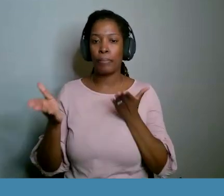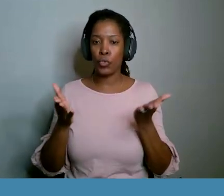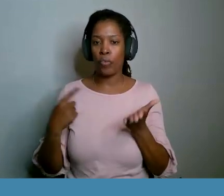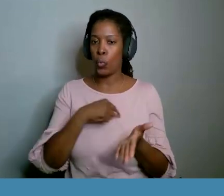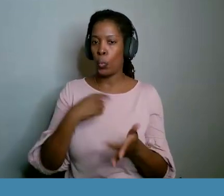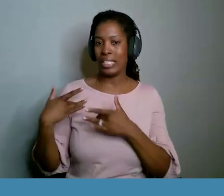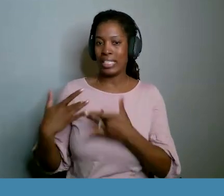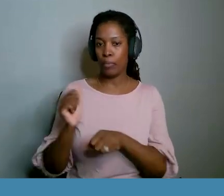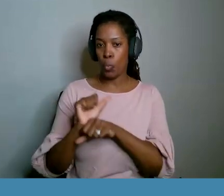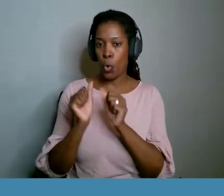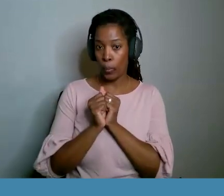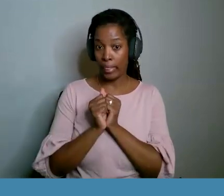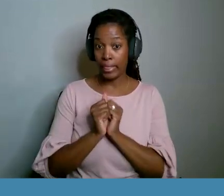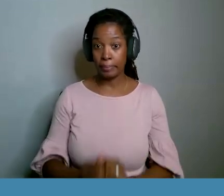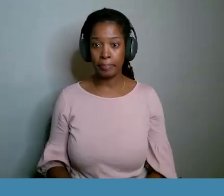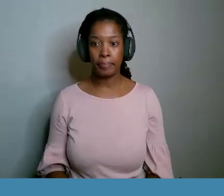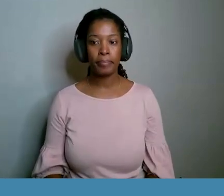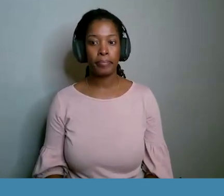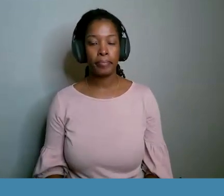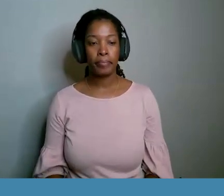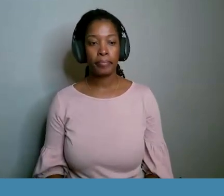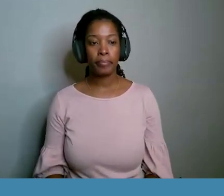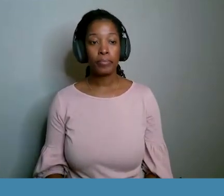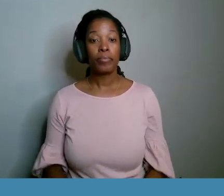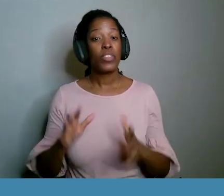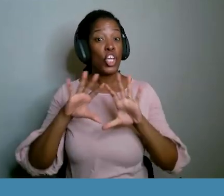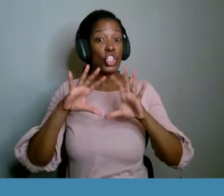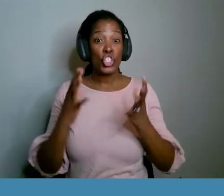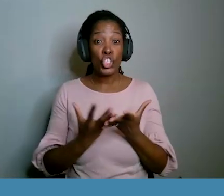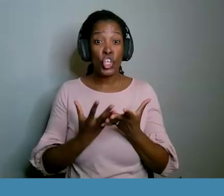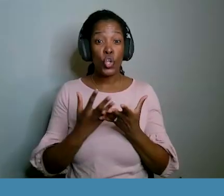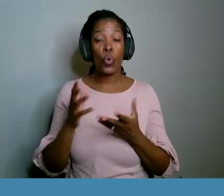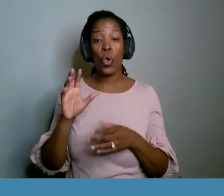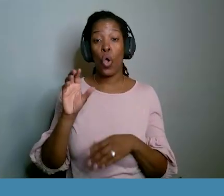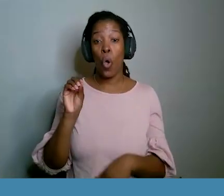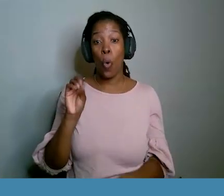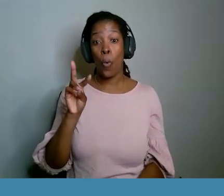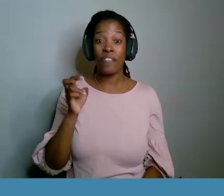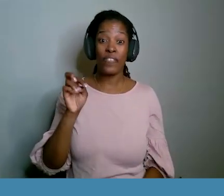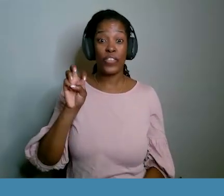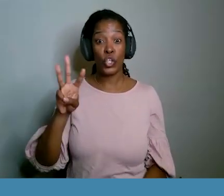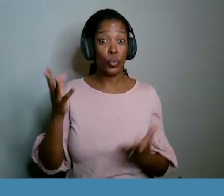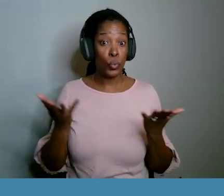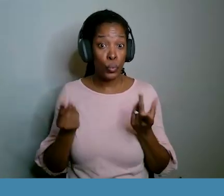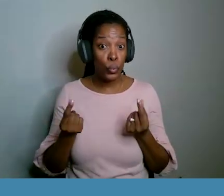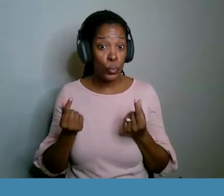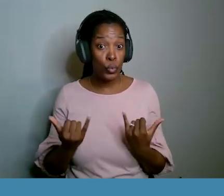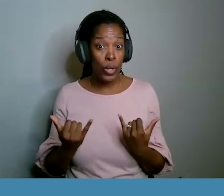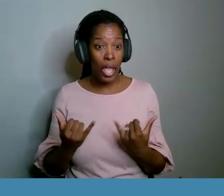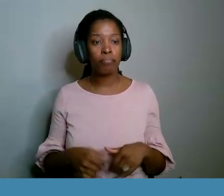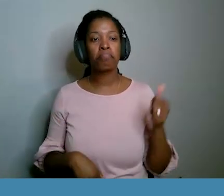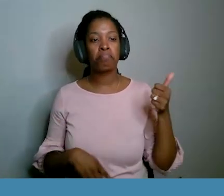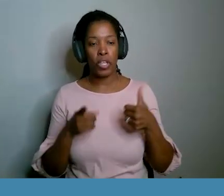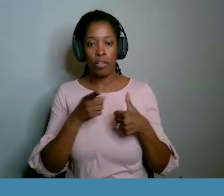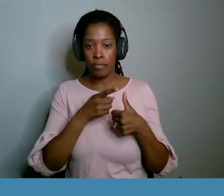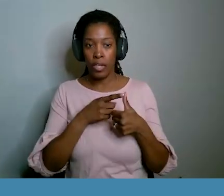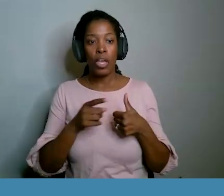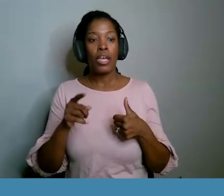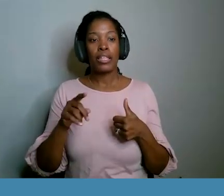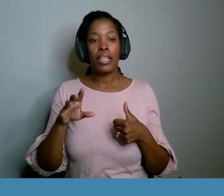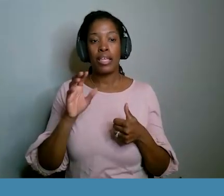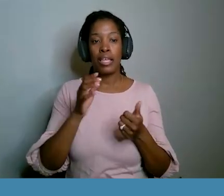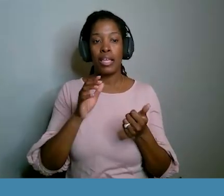with. Just a general overview of today's presentation. I'm going to start by talking about the substance abuse and mental